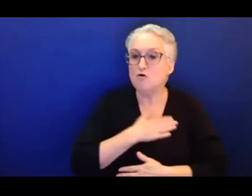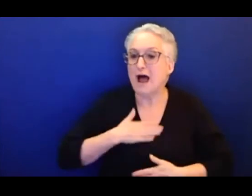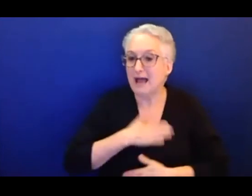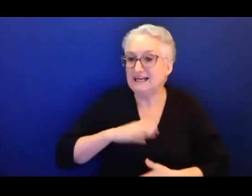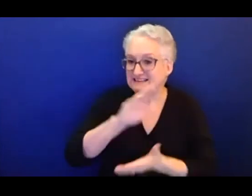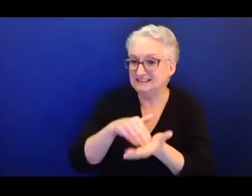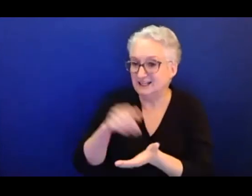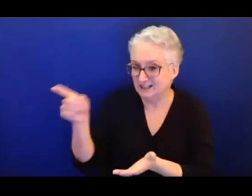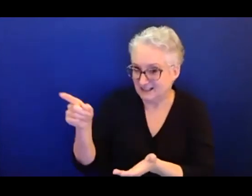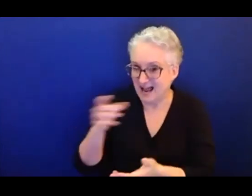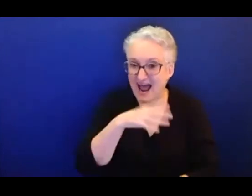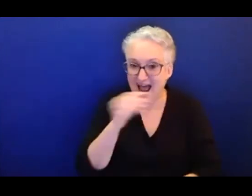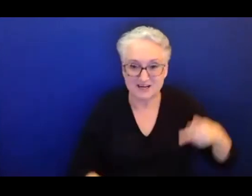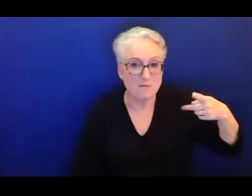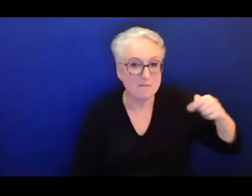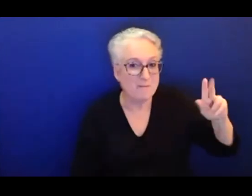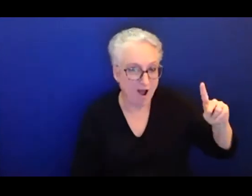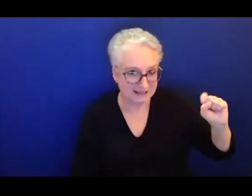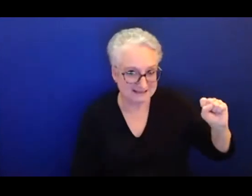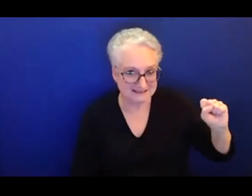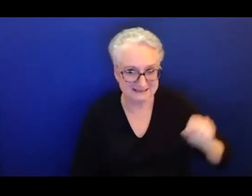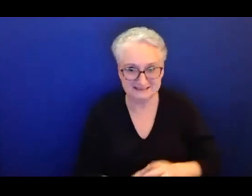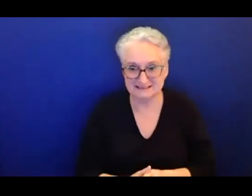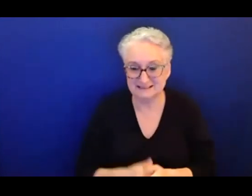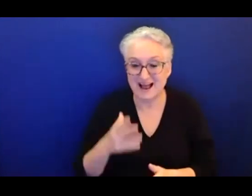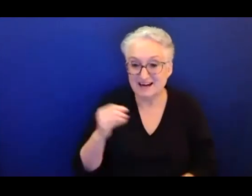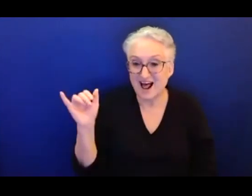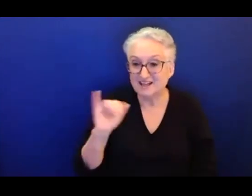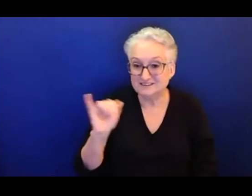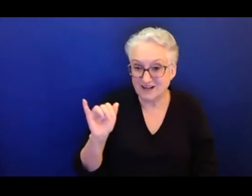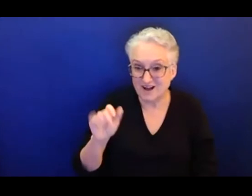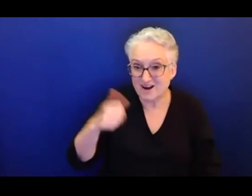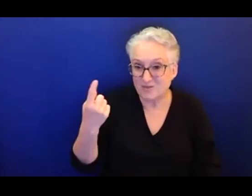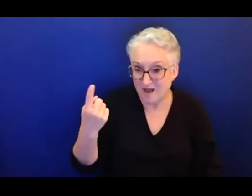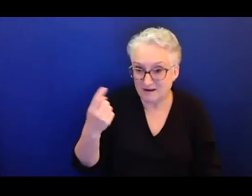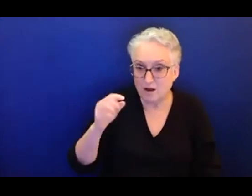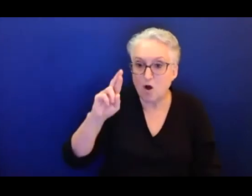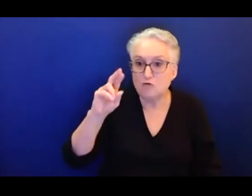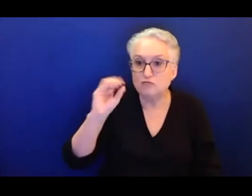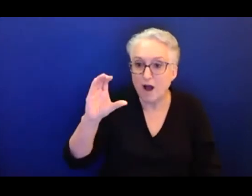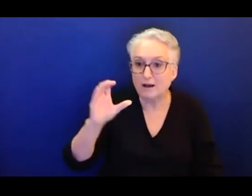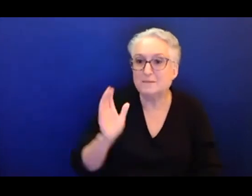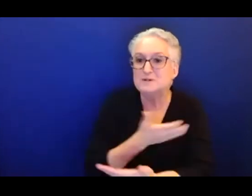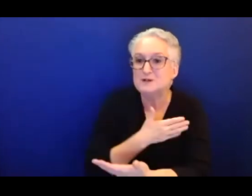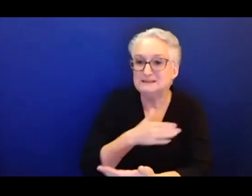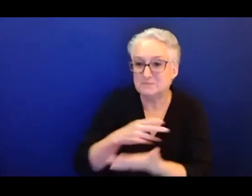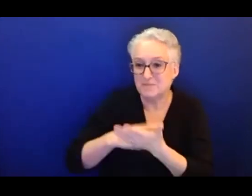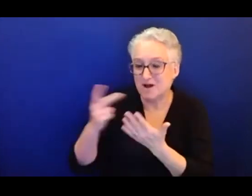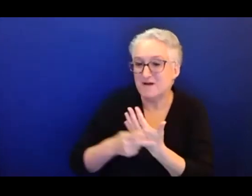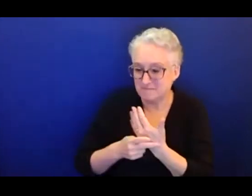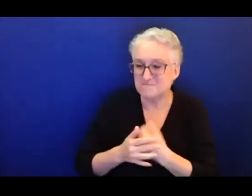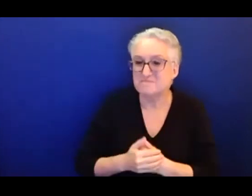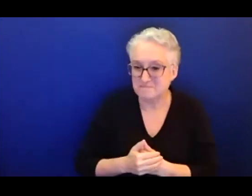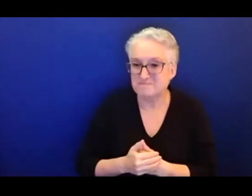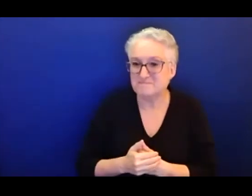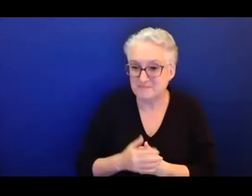facilities, as well as our rock music program, which includes both string and brass lessons